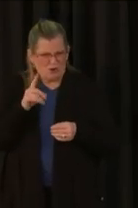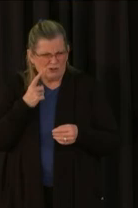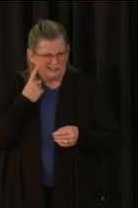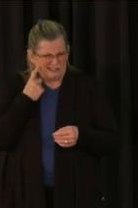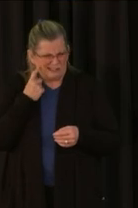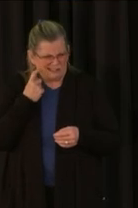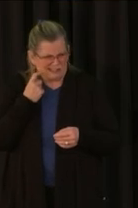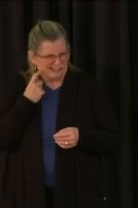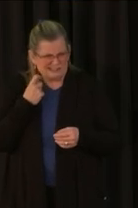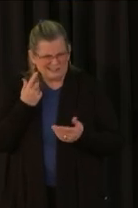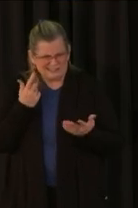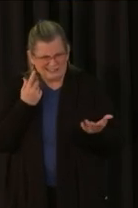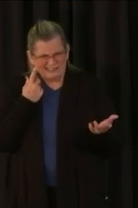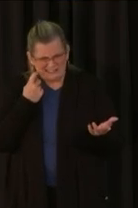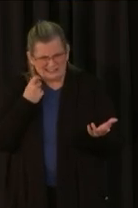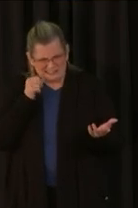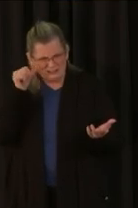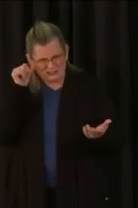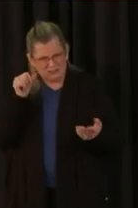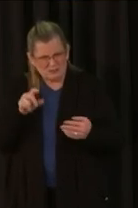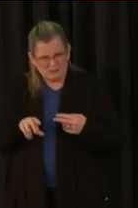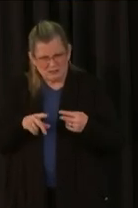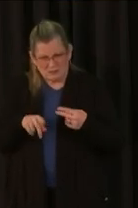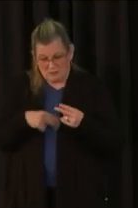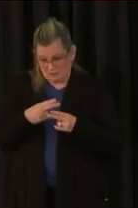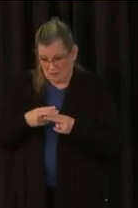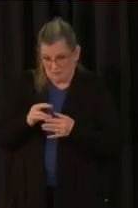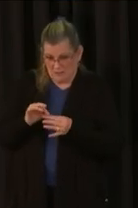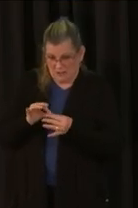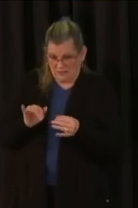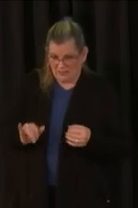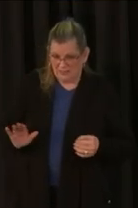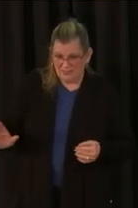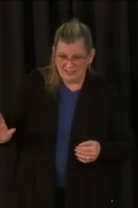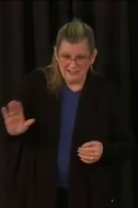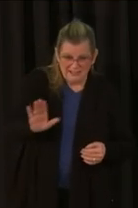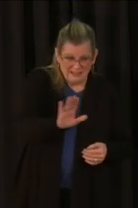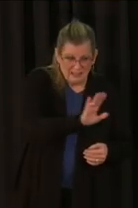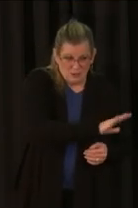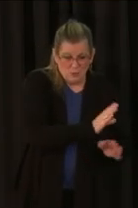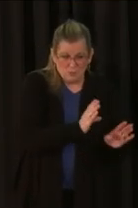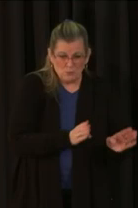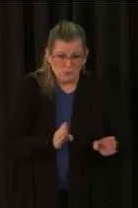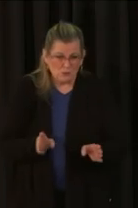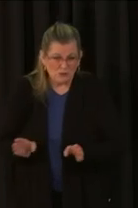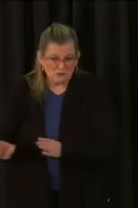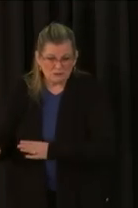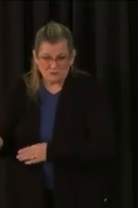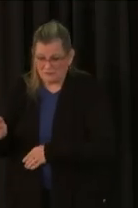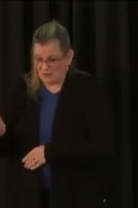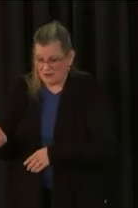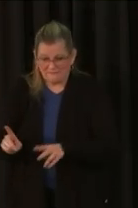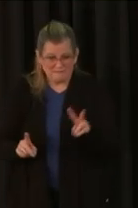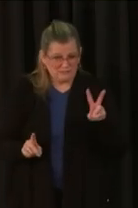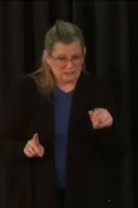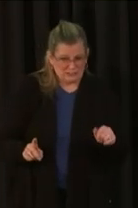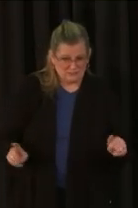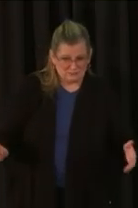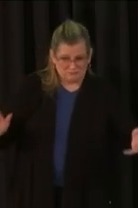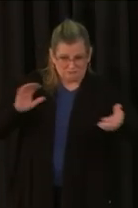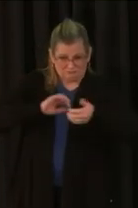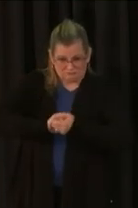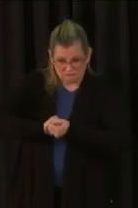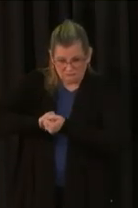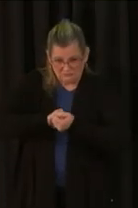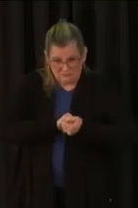Monday. Yes, yesterday, Monday, to talk to them about kind of their preparation and how Maryland and Virginia could work